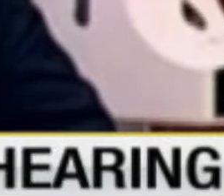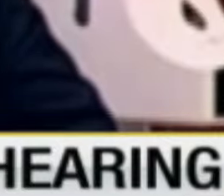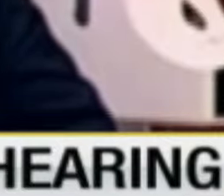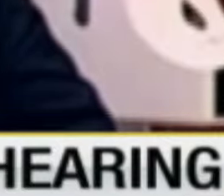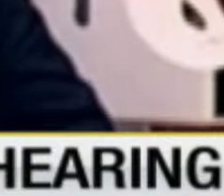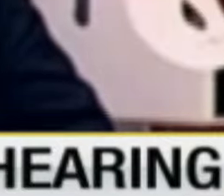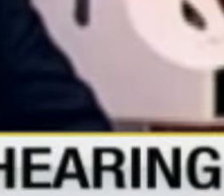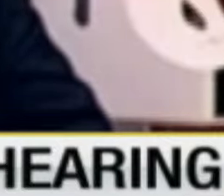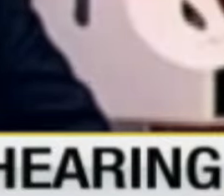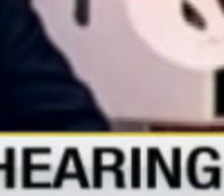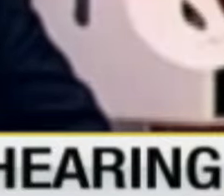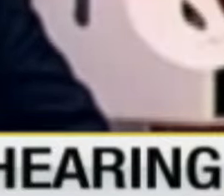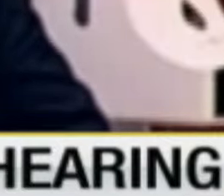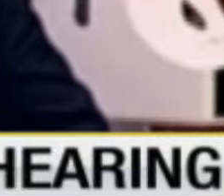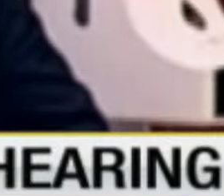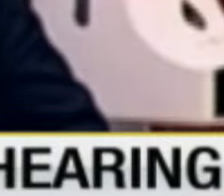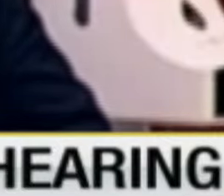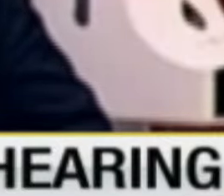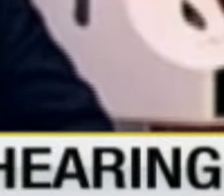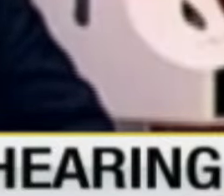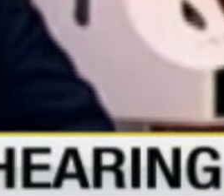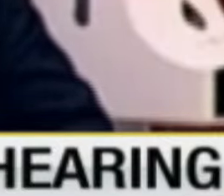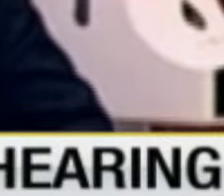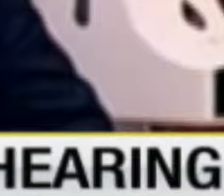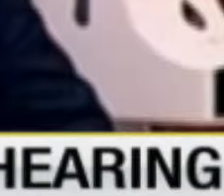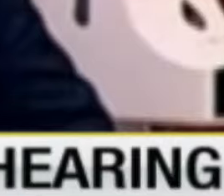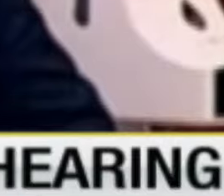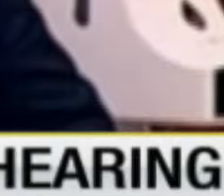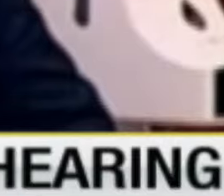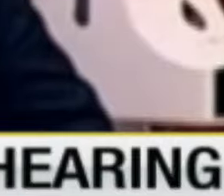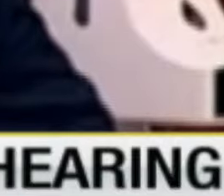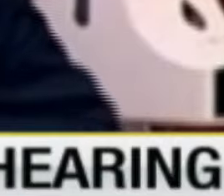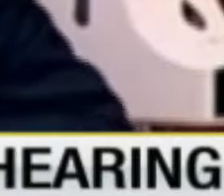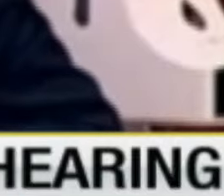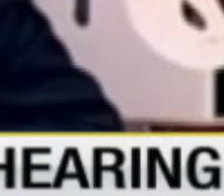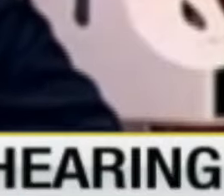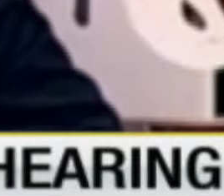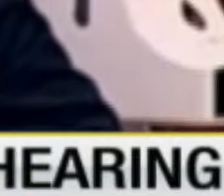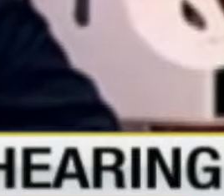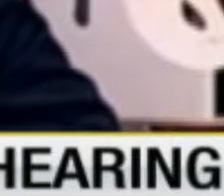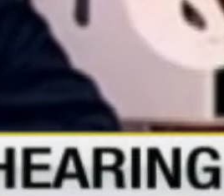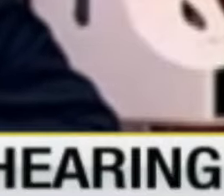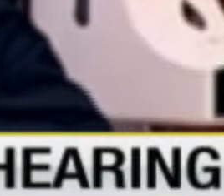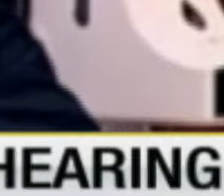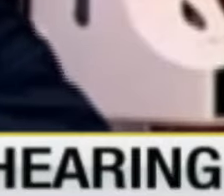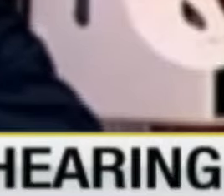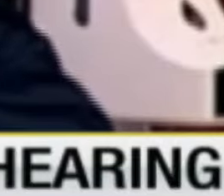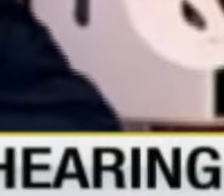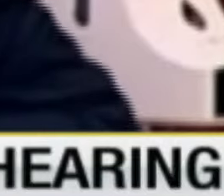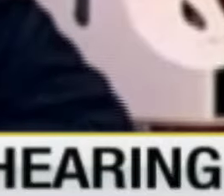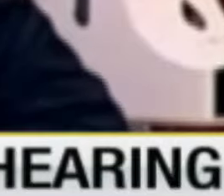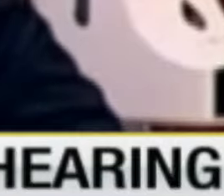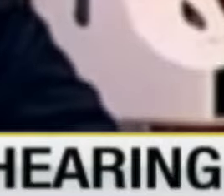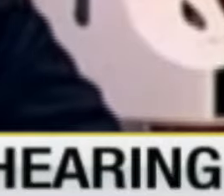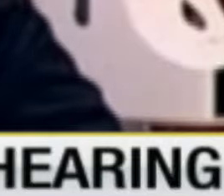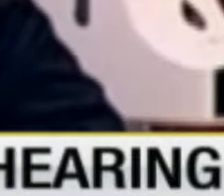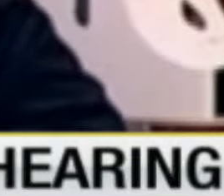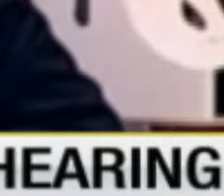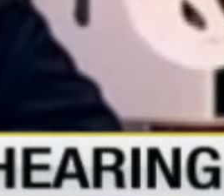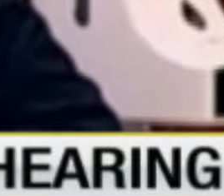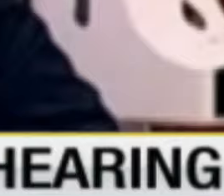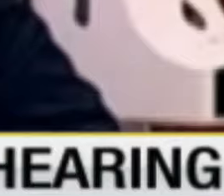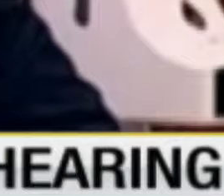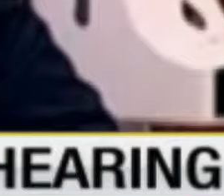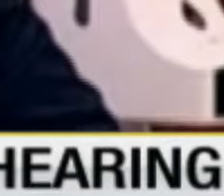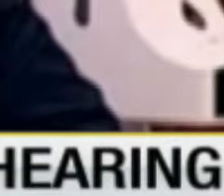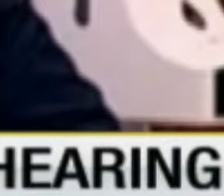the fact that this motion is before you, is what I would call an act of grace. It is by the grace of God himself and